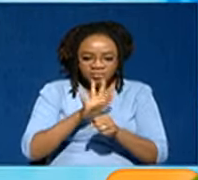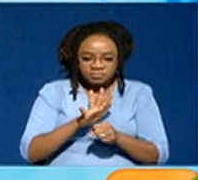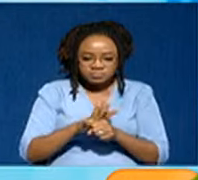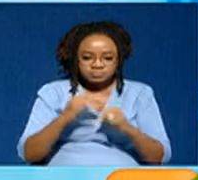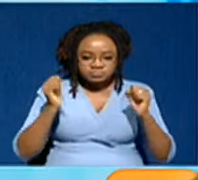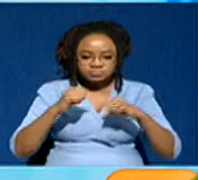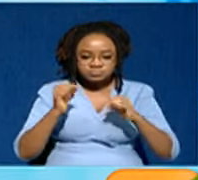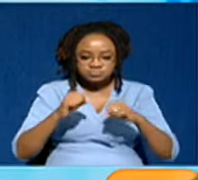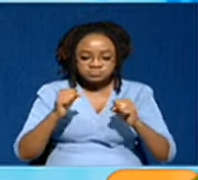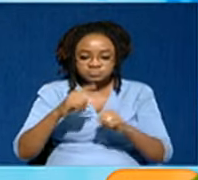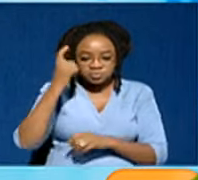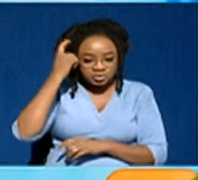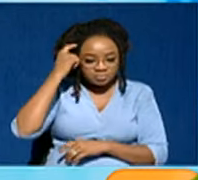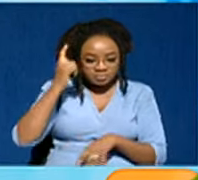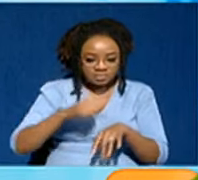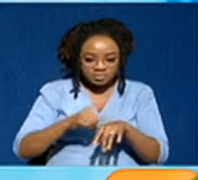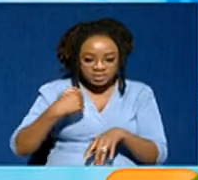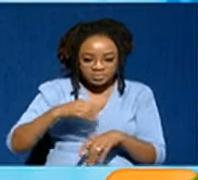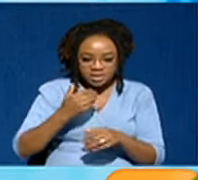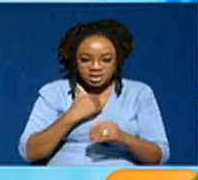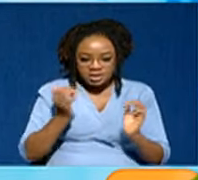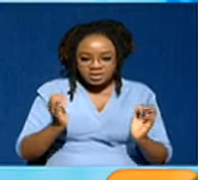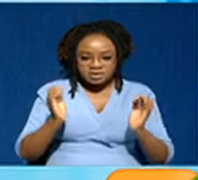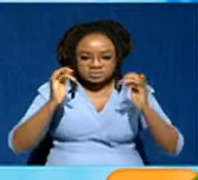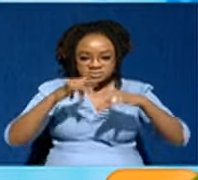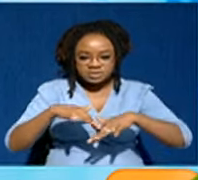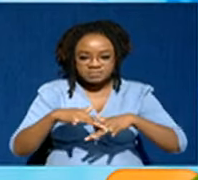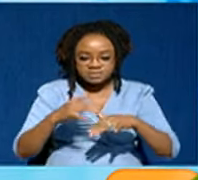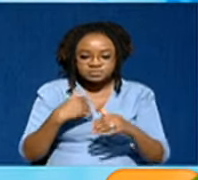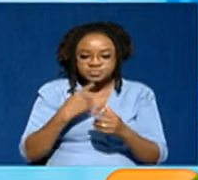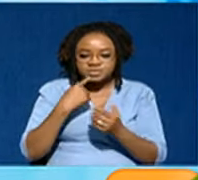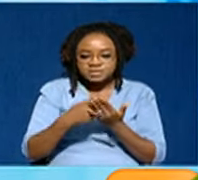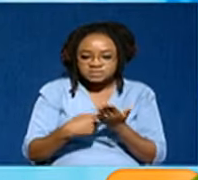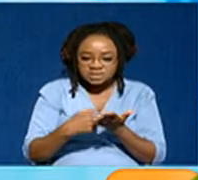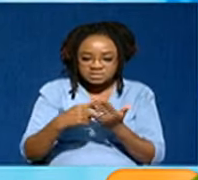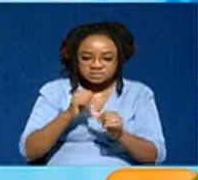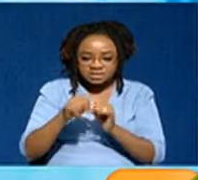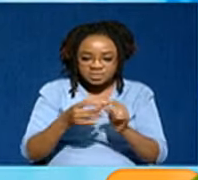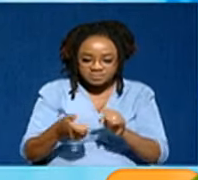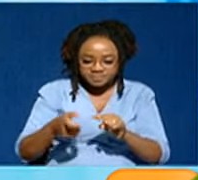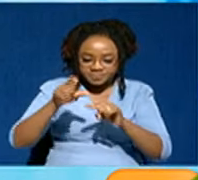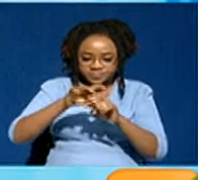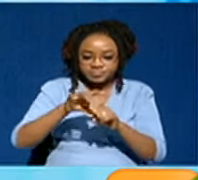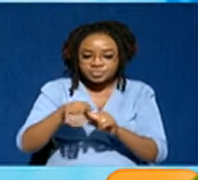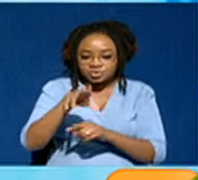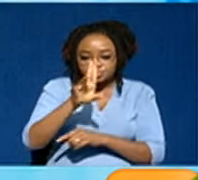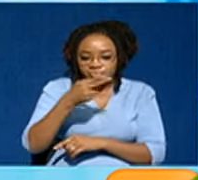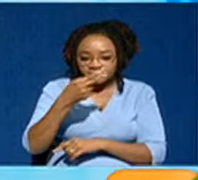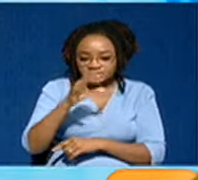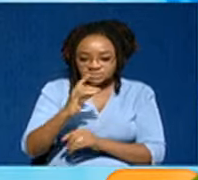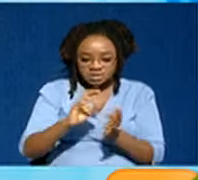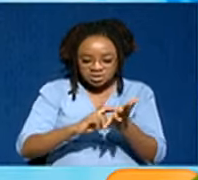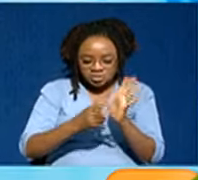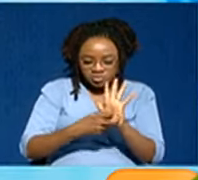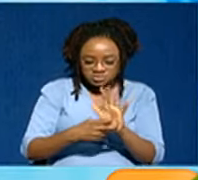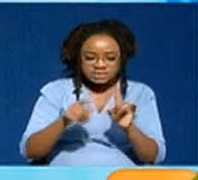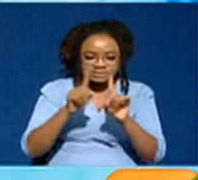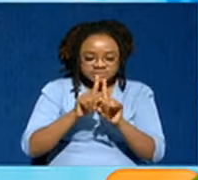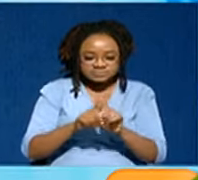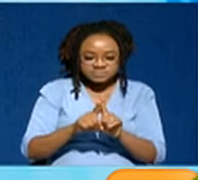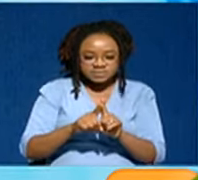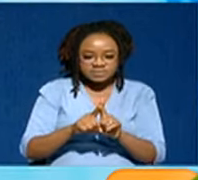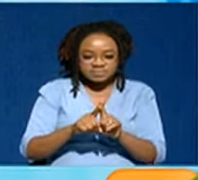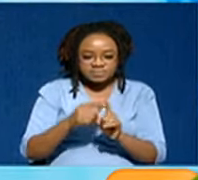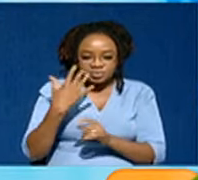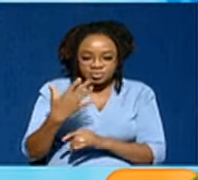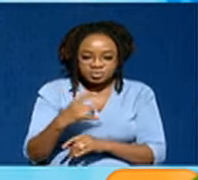had a summit and he talked about extension of the UHC contracts. Mm. In the same document, they also directed